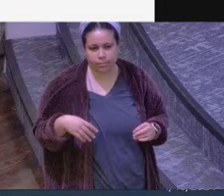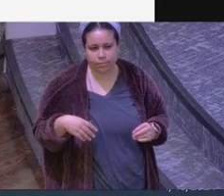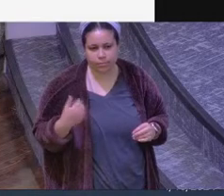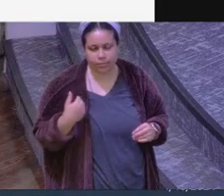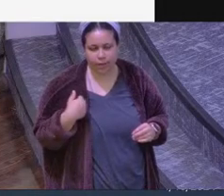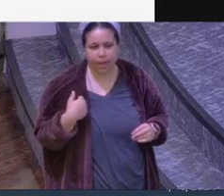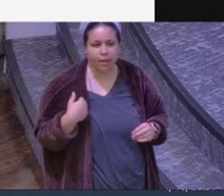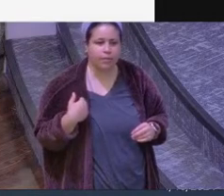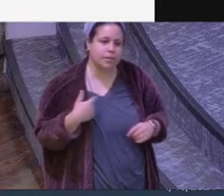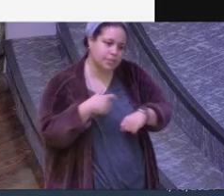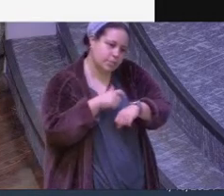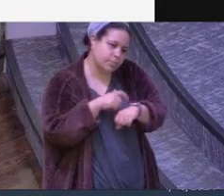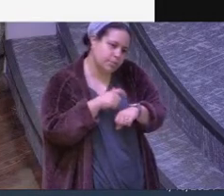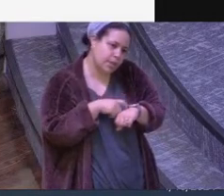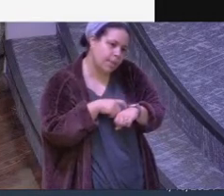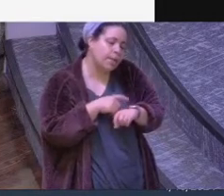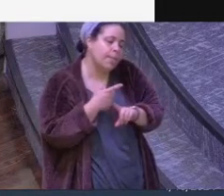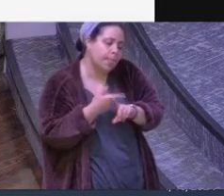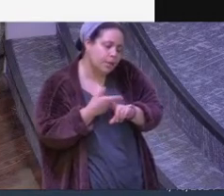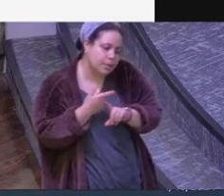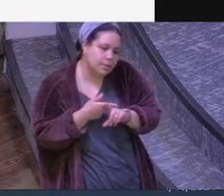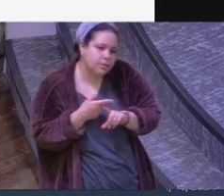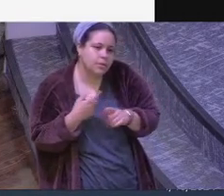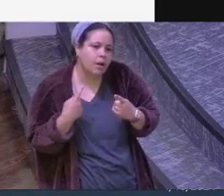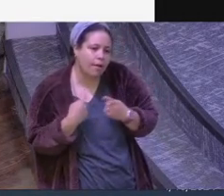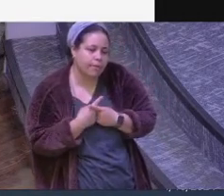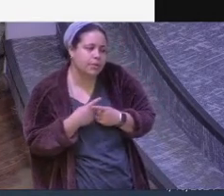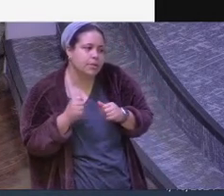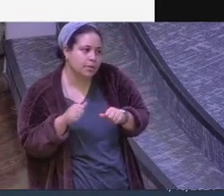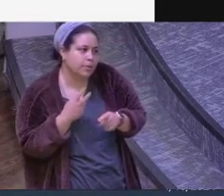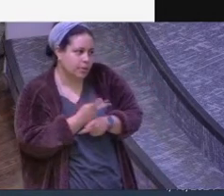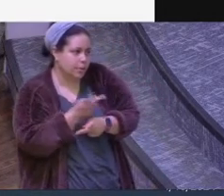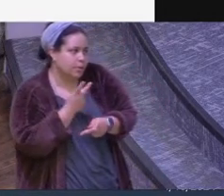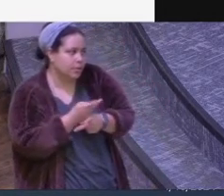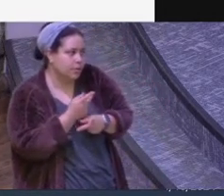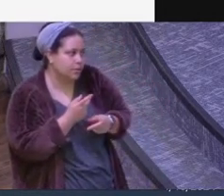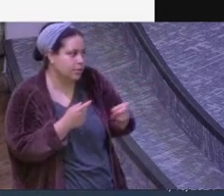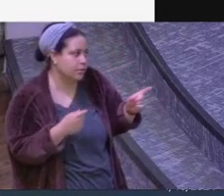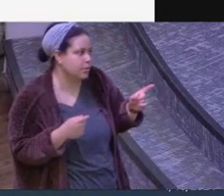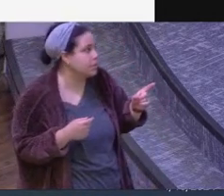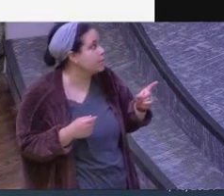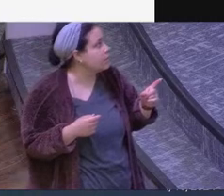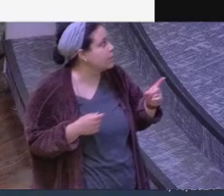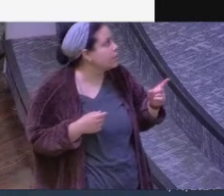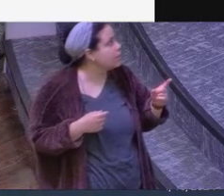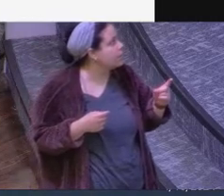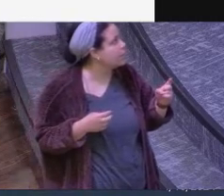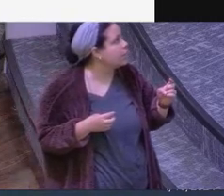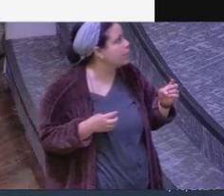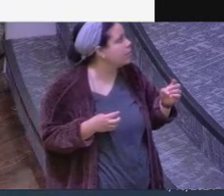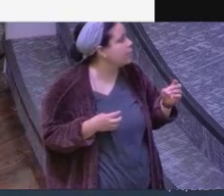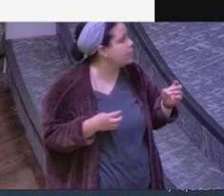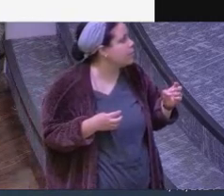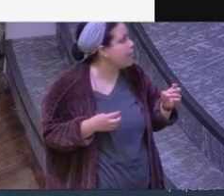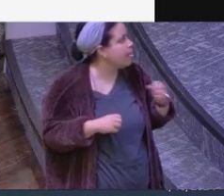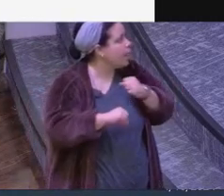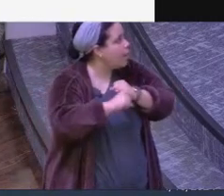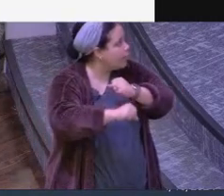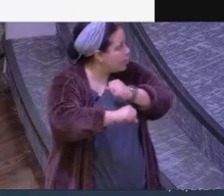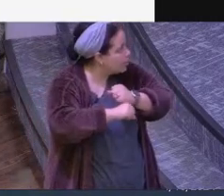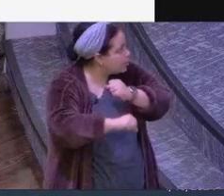that way if there's any conflicts, we can work around those ahead of time. And really nothing's set till we advertise those. Once we advertise